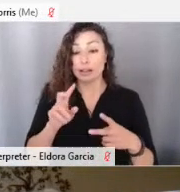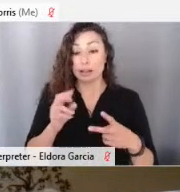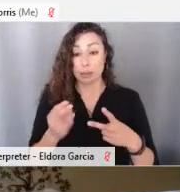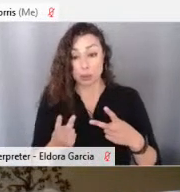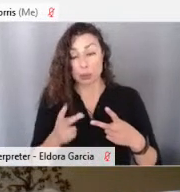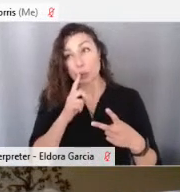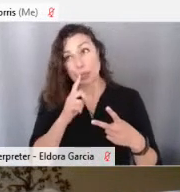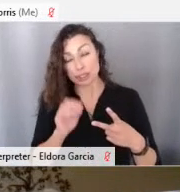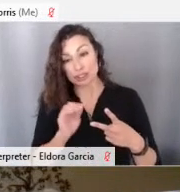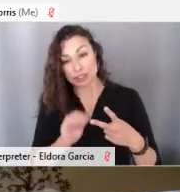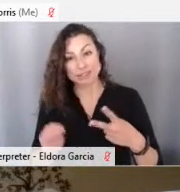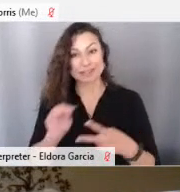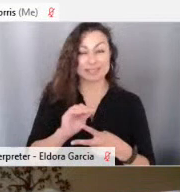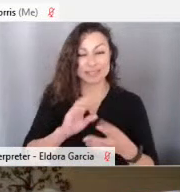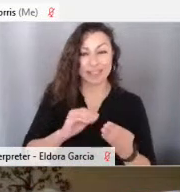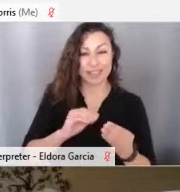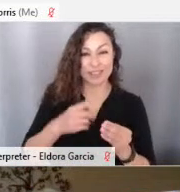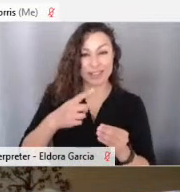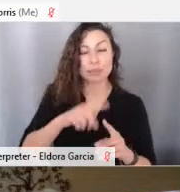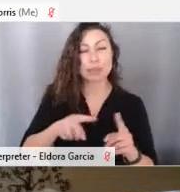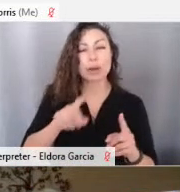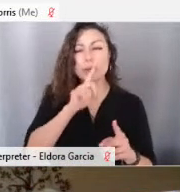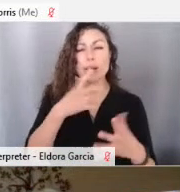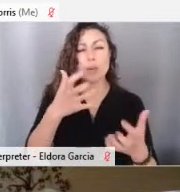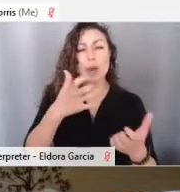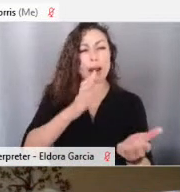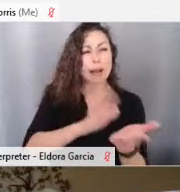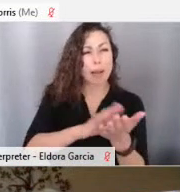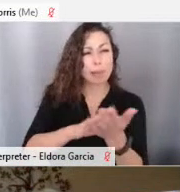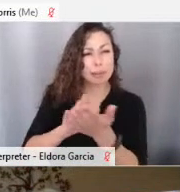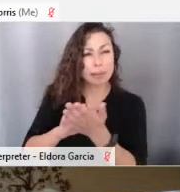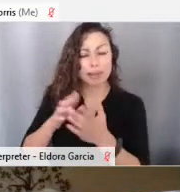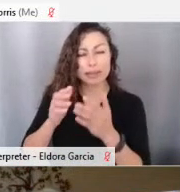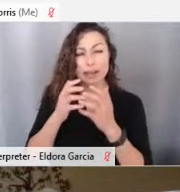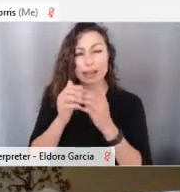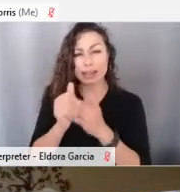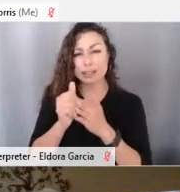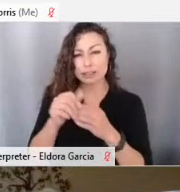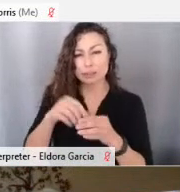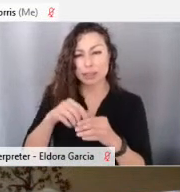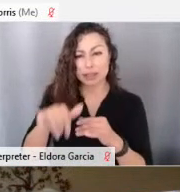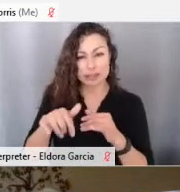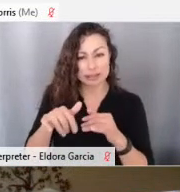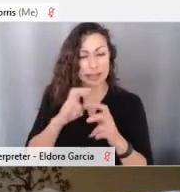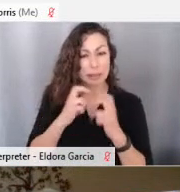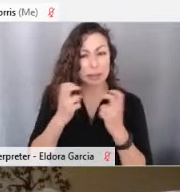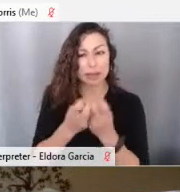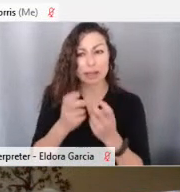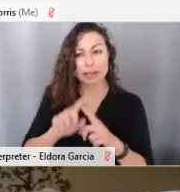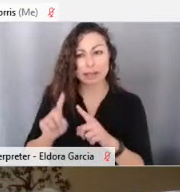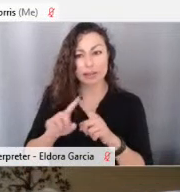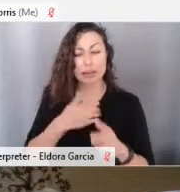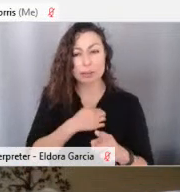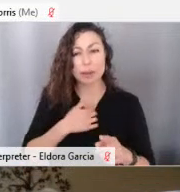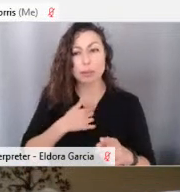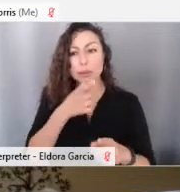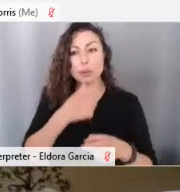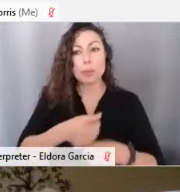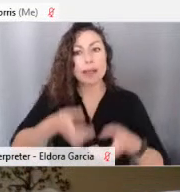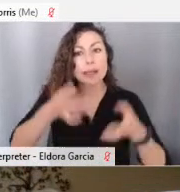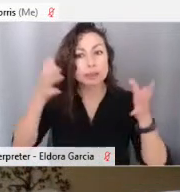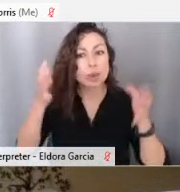but really want to compliment the leadership of this committee and all the members for making a